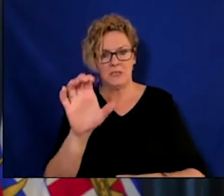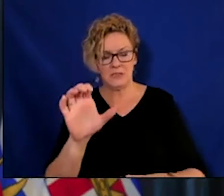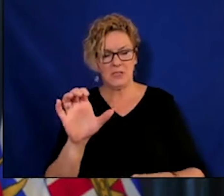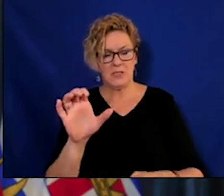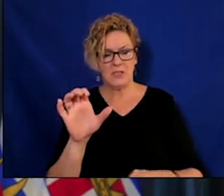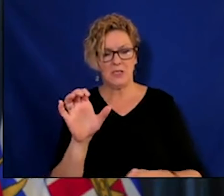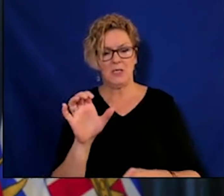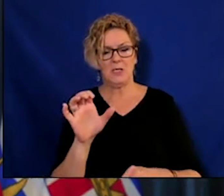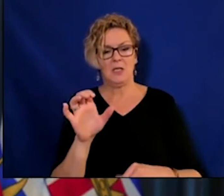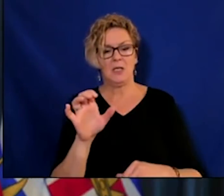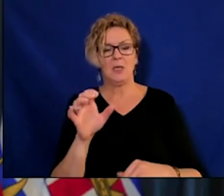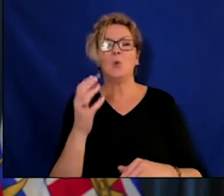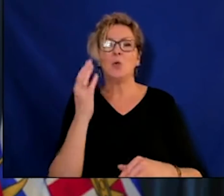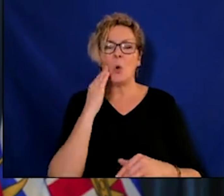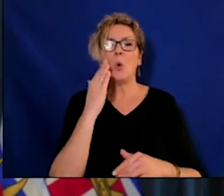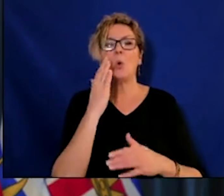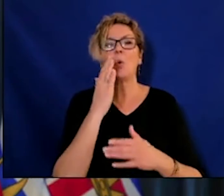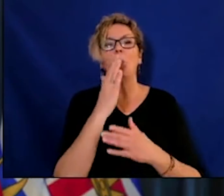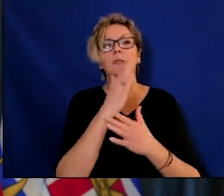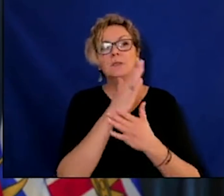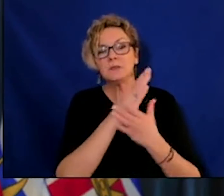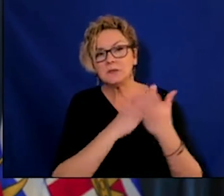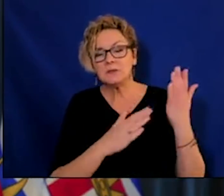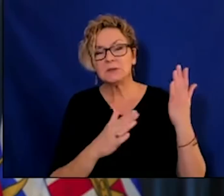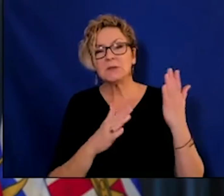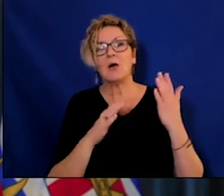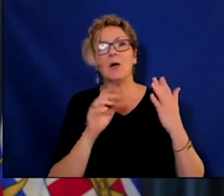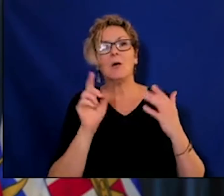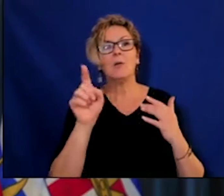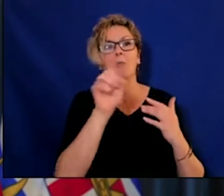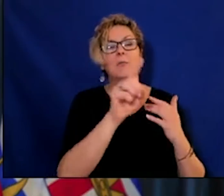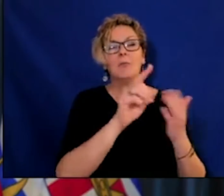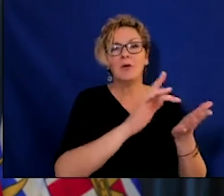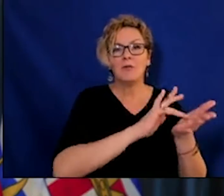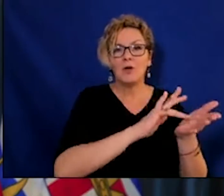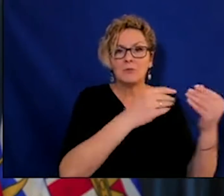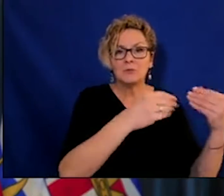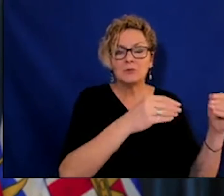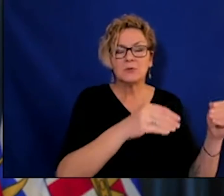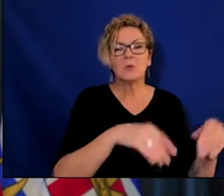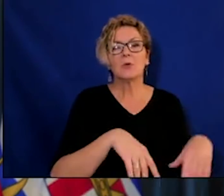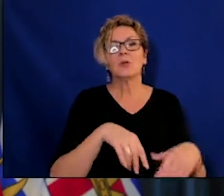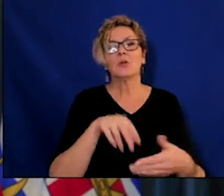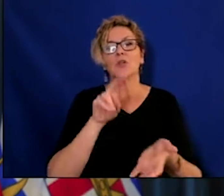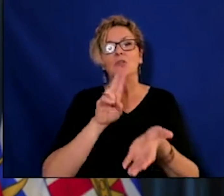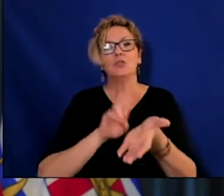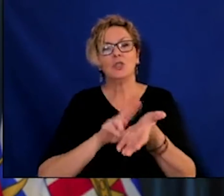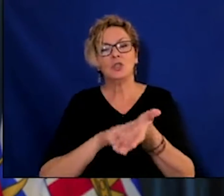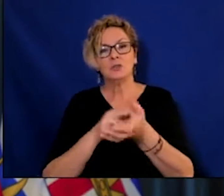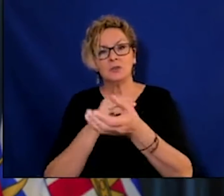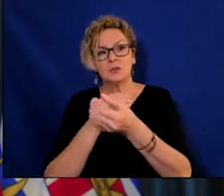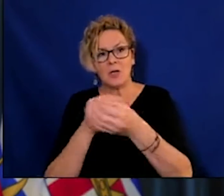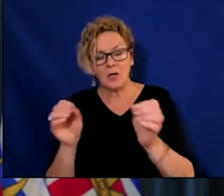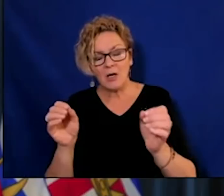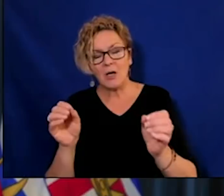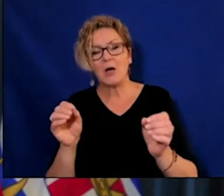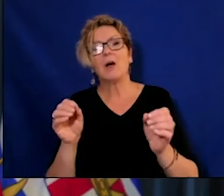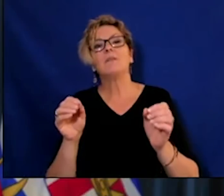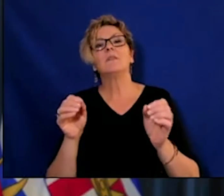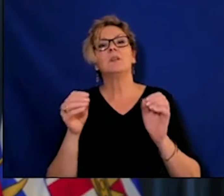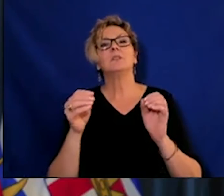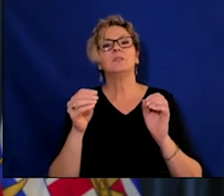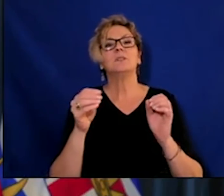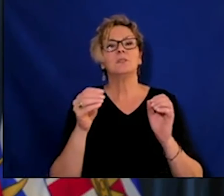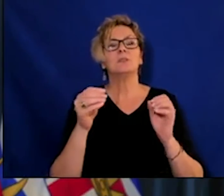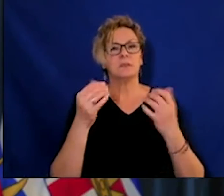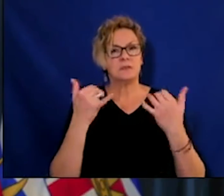of up to 30 days from pharmacists and physicians and other community providers, such as nurse practitioners. But this is, in this context, an extraordinary achievement.